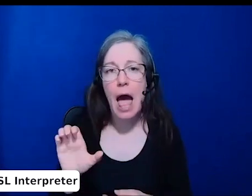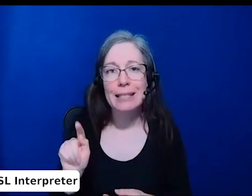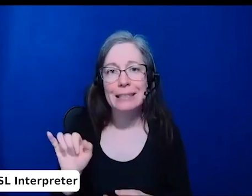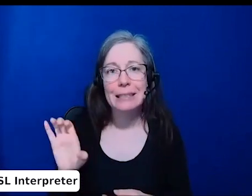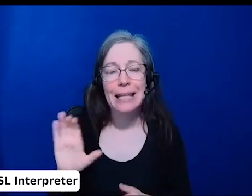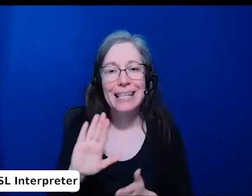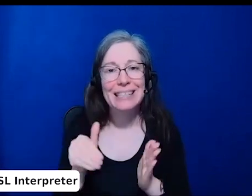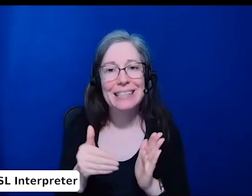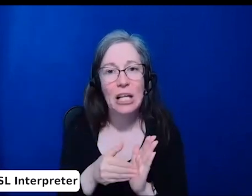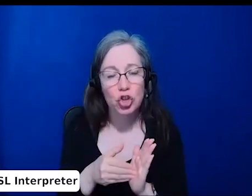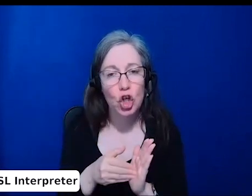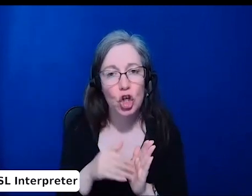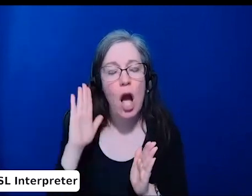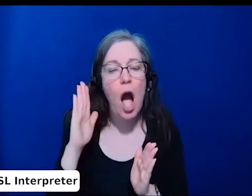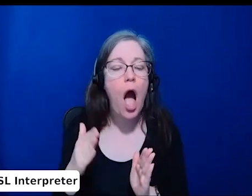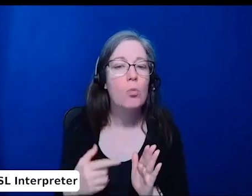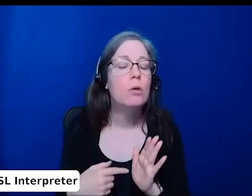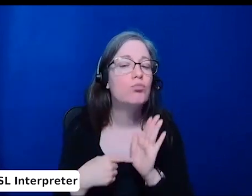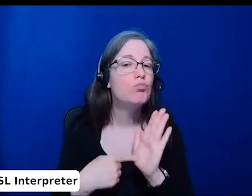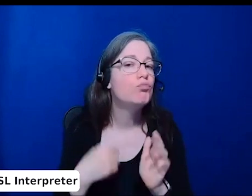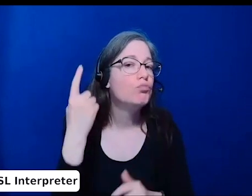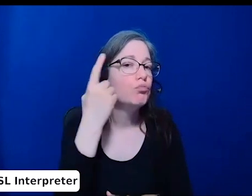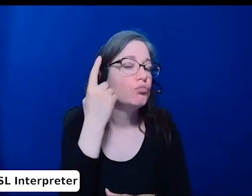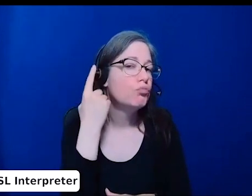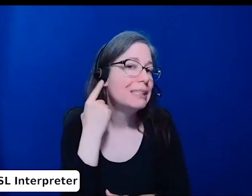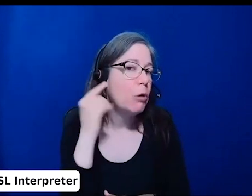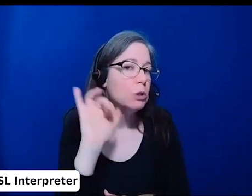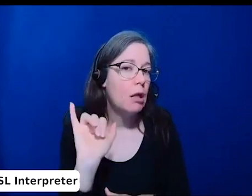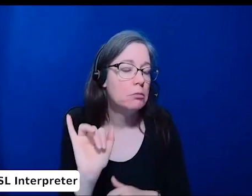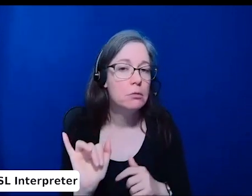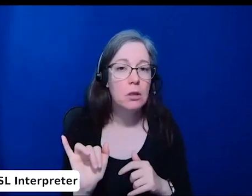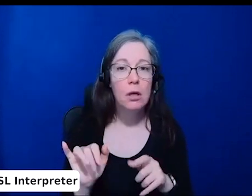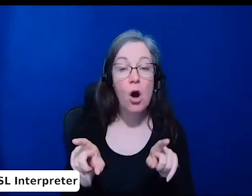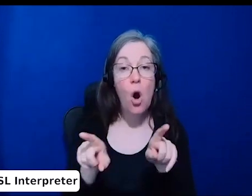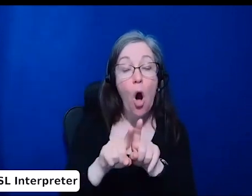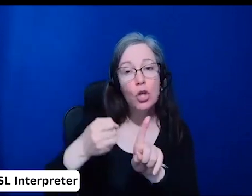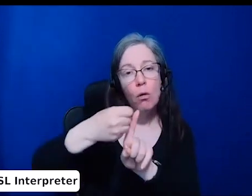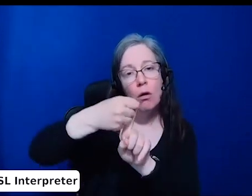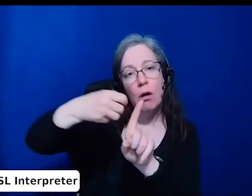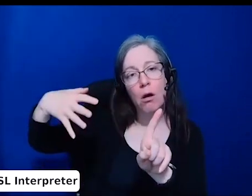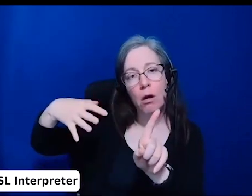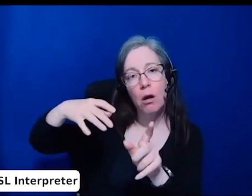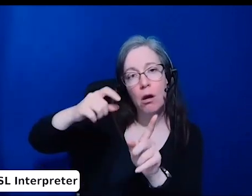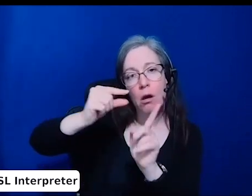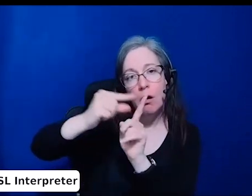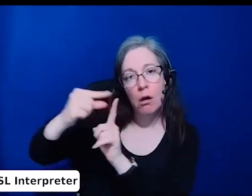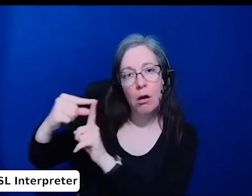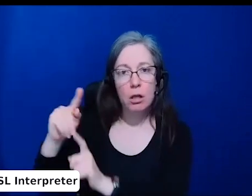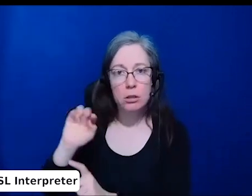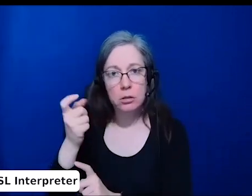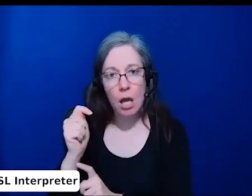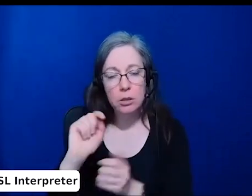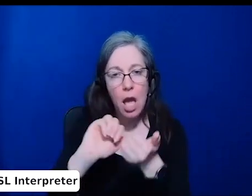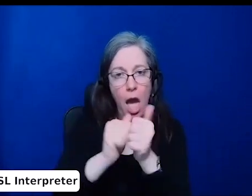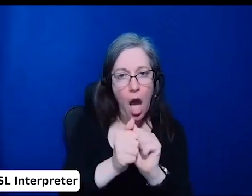along with each of the sonifications, participants were given text describing how the data were mapped to sound.